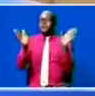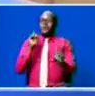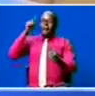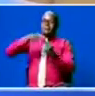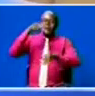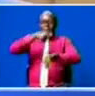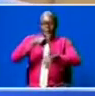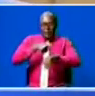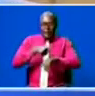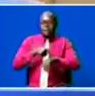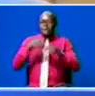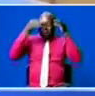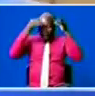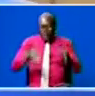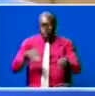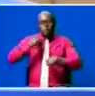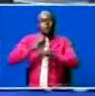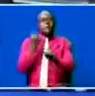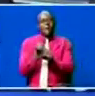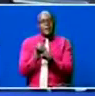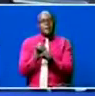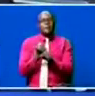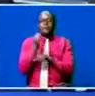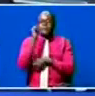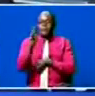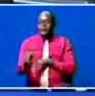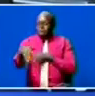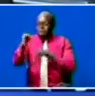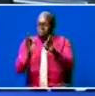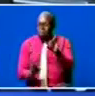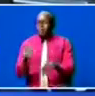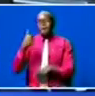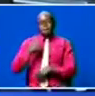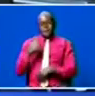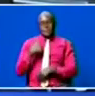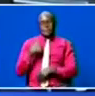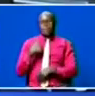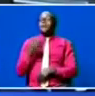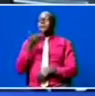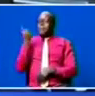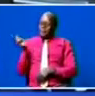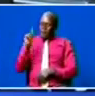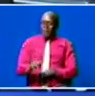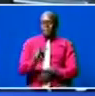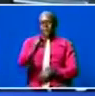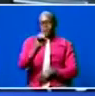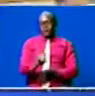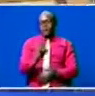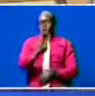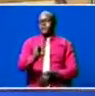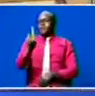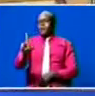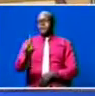a time when decisions will be made. If you want to replace me, come in 2021.